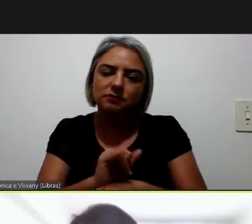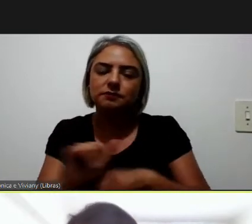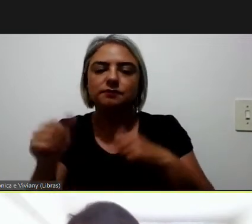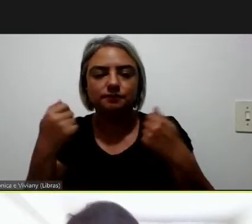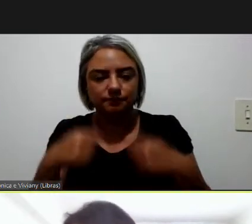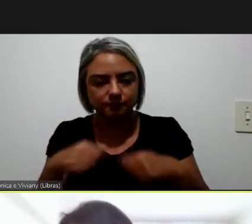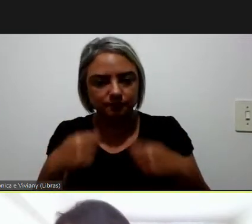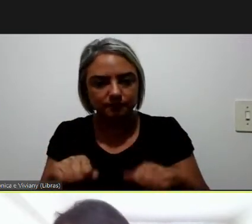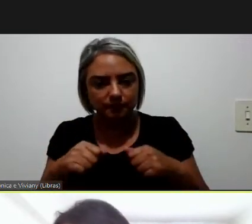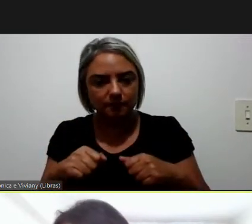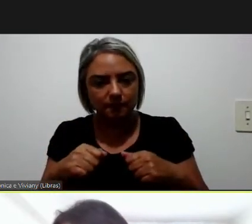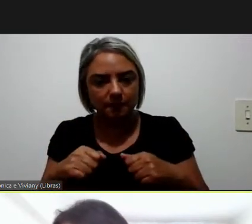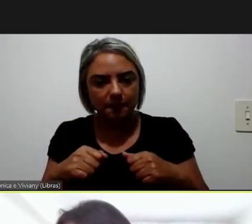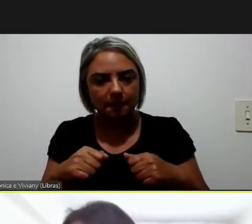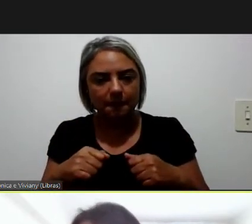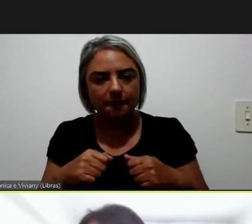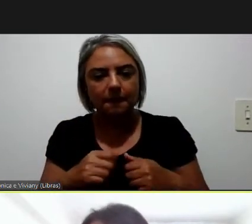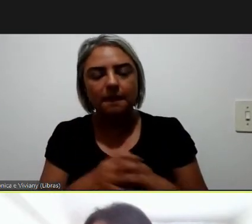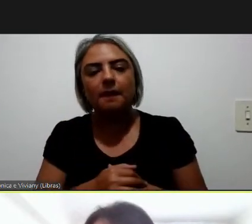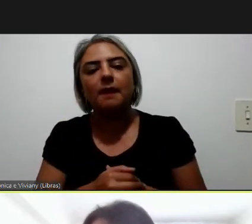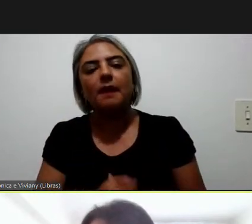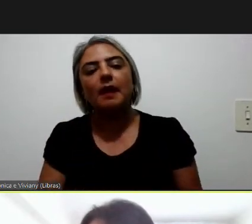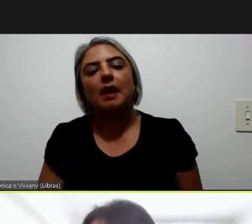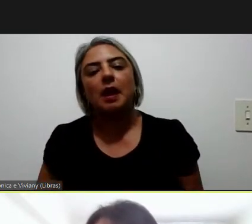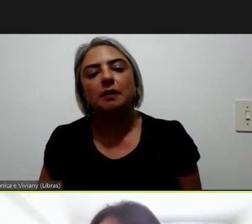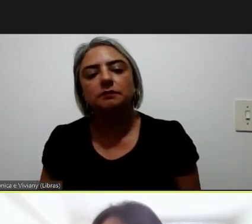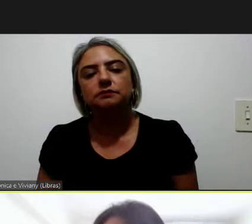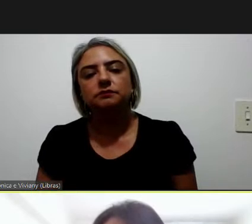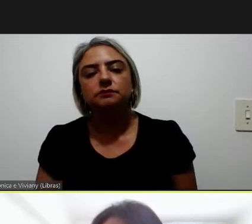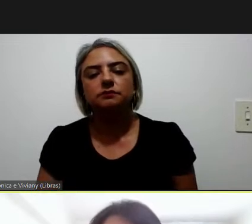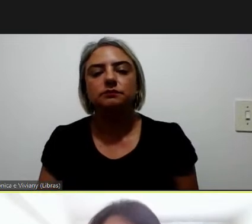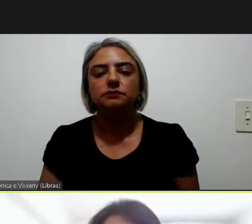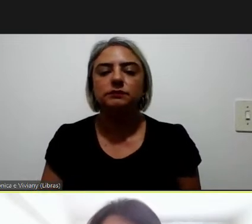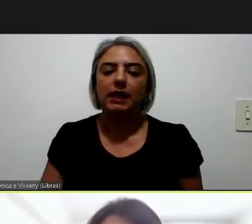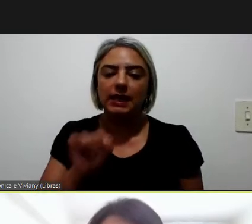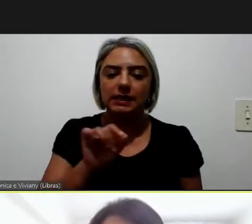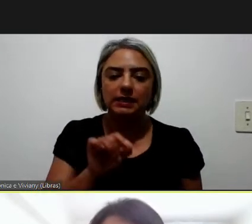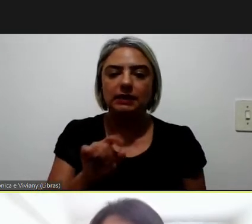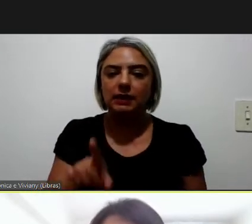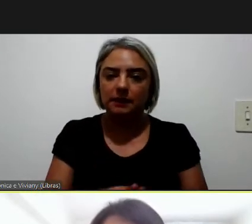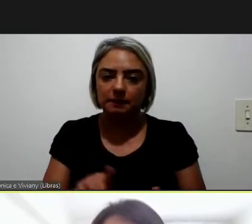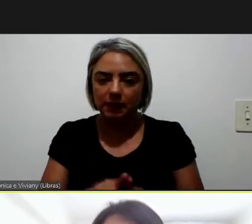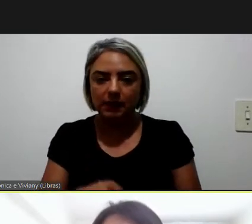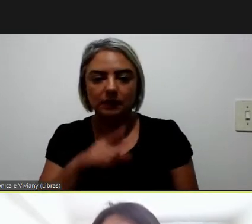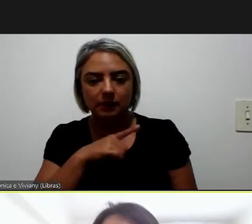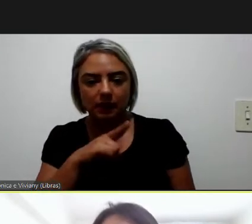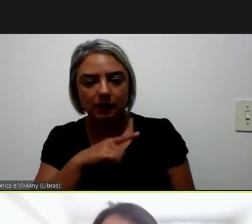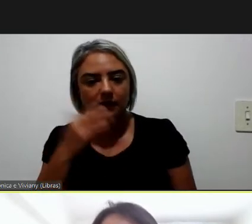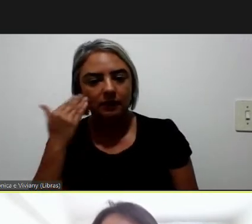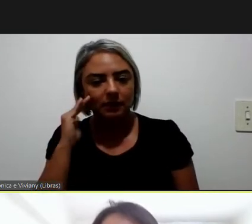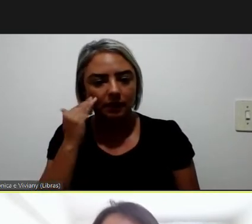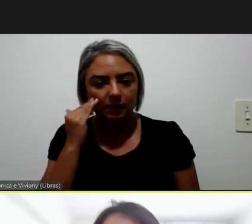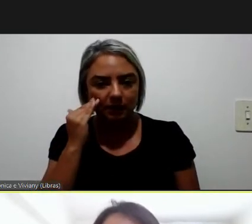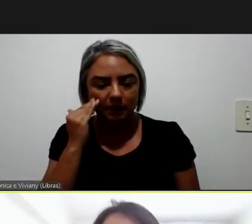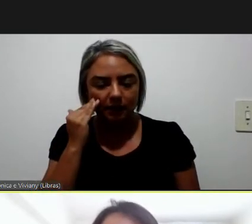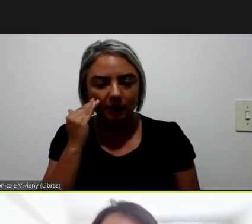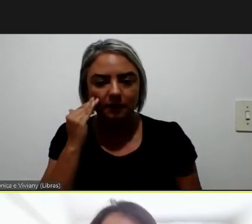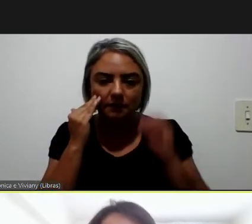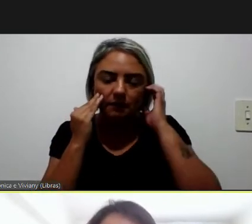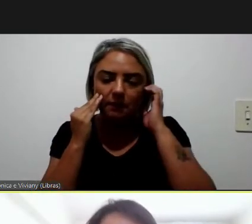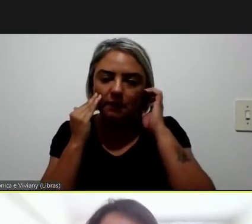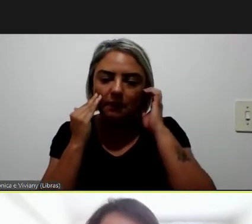in. That's why strategies need to be ascending ones. And without saying that, we also need